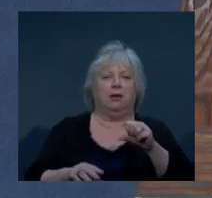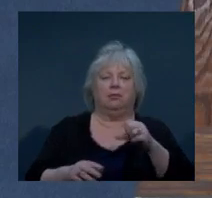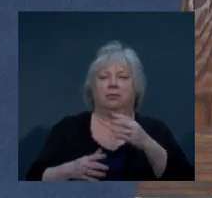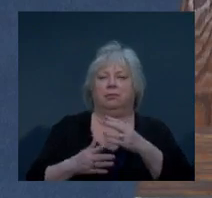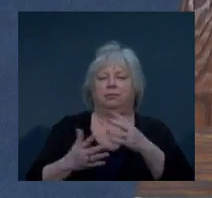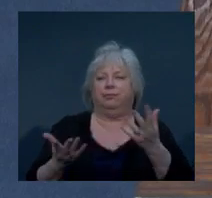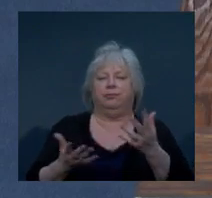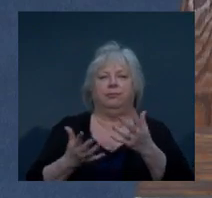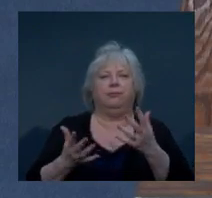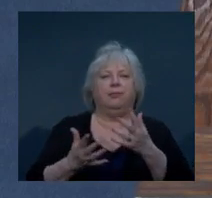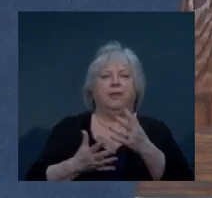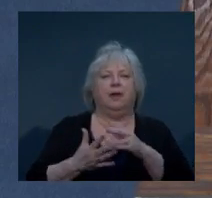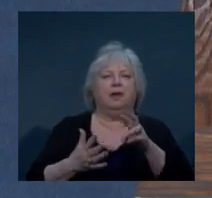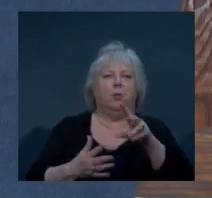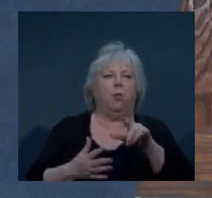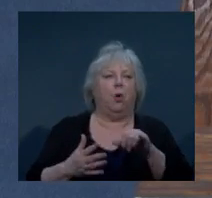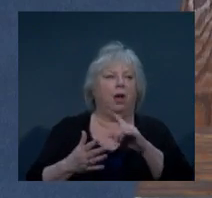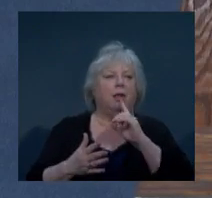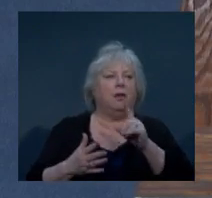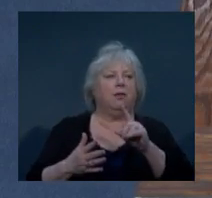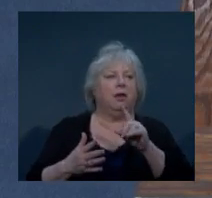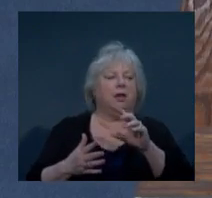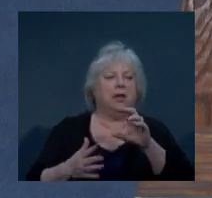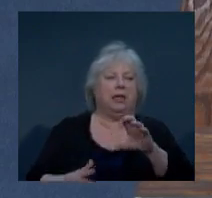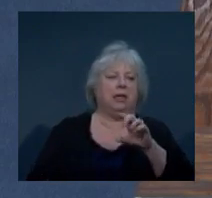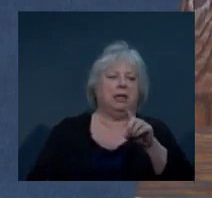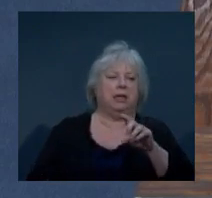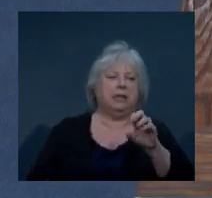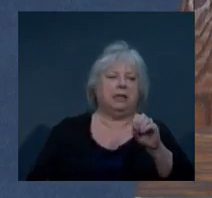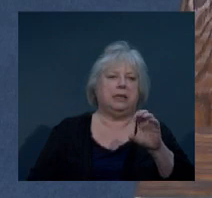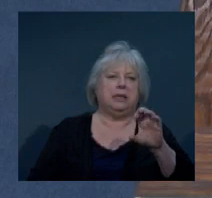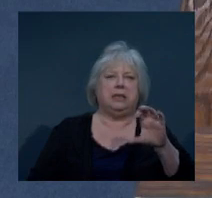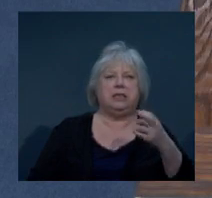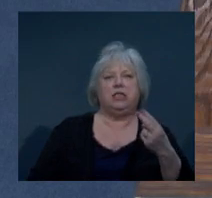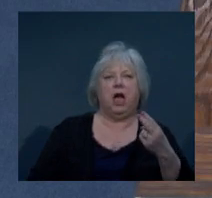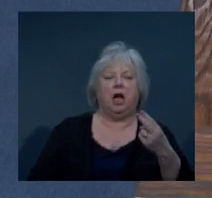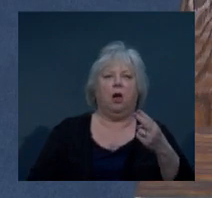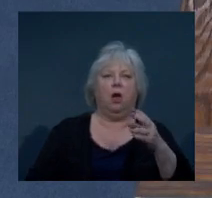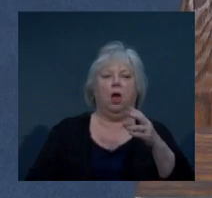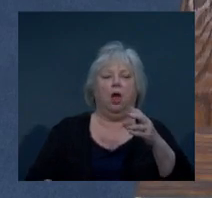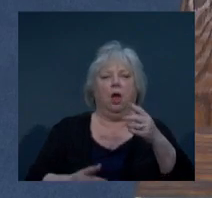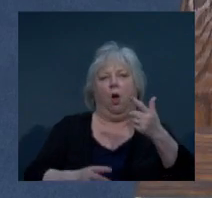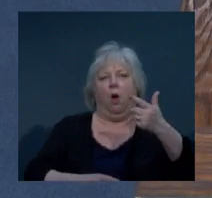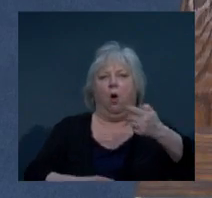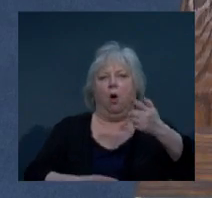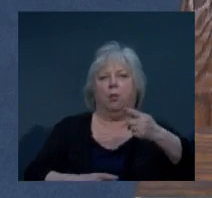somehow there's a check arms dealer coming here, but they're getting free property